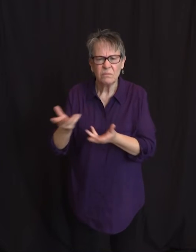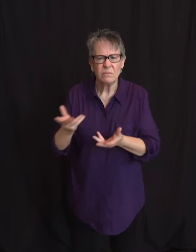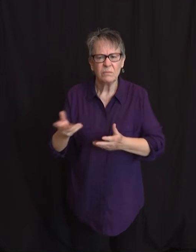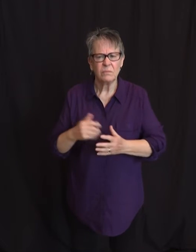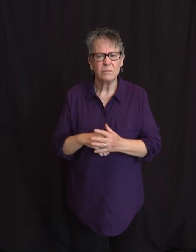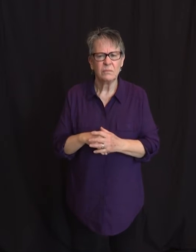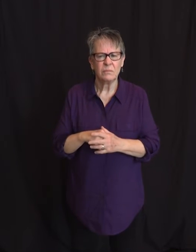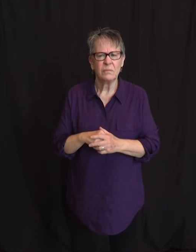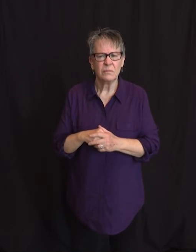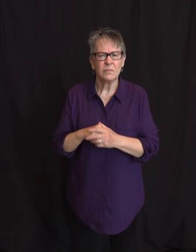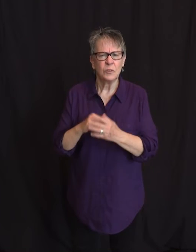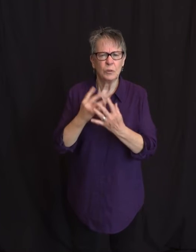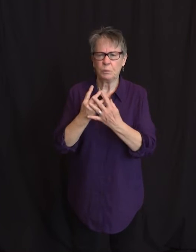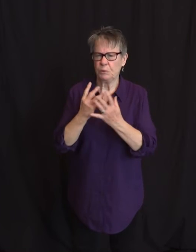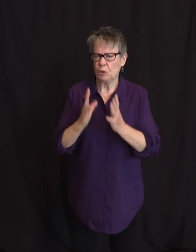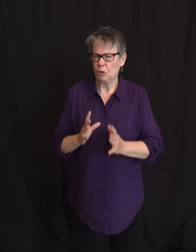the